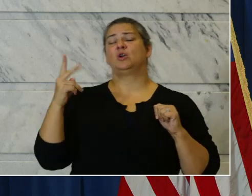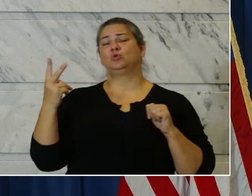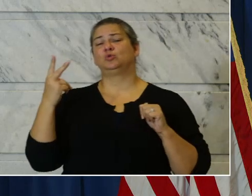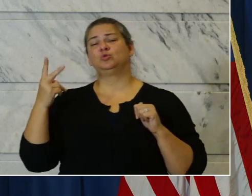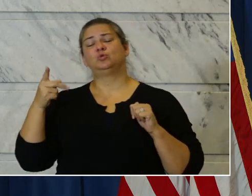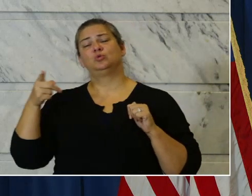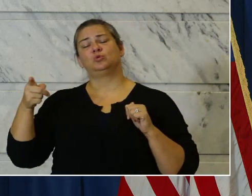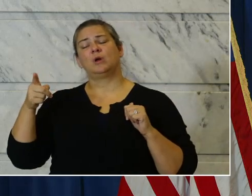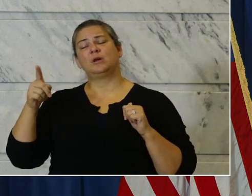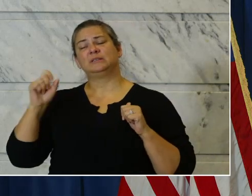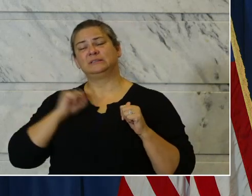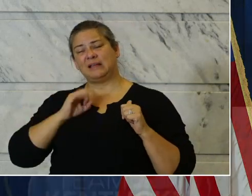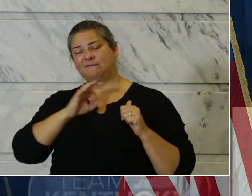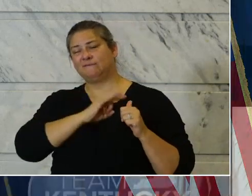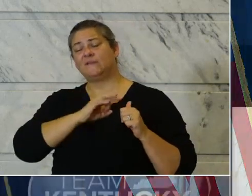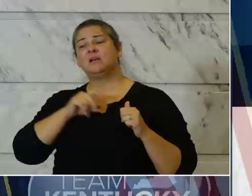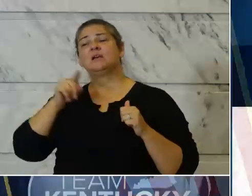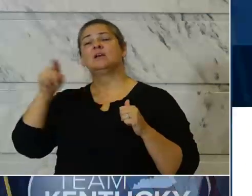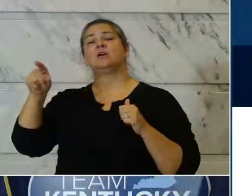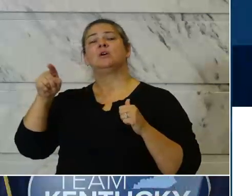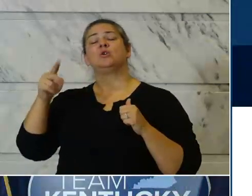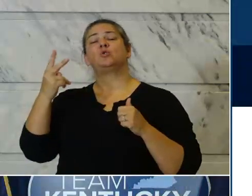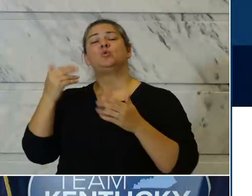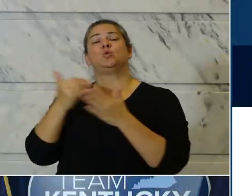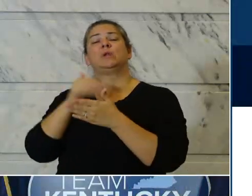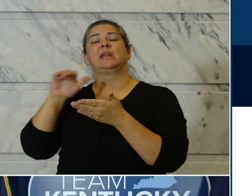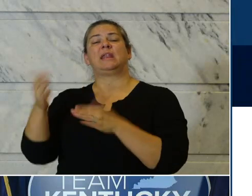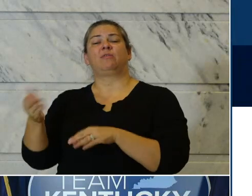attributable to it, 1 new facility.